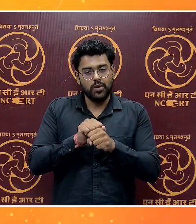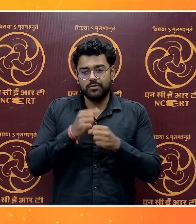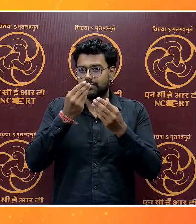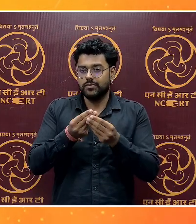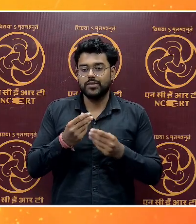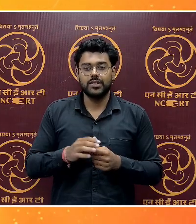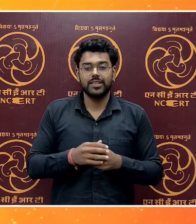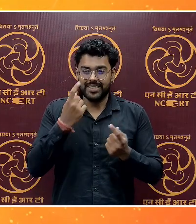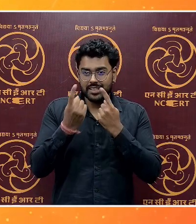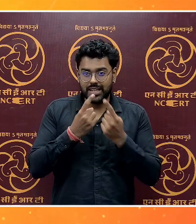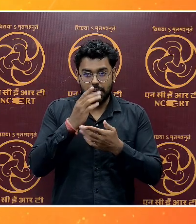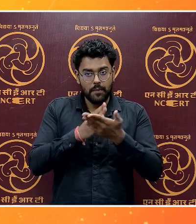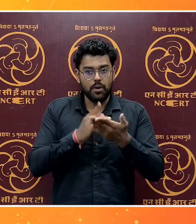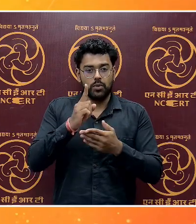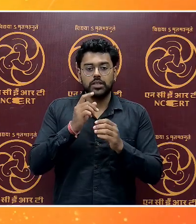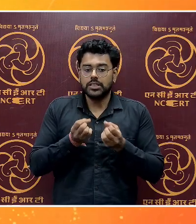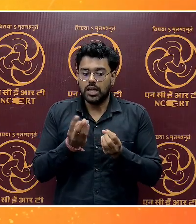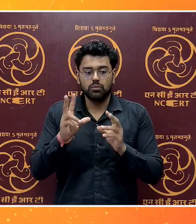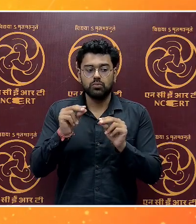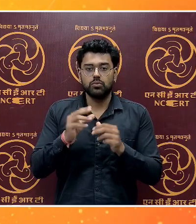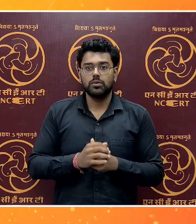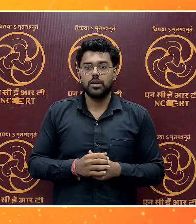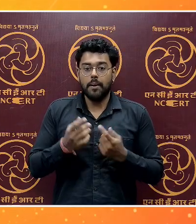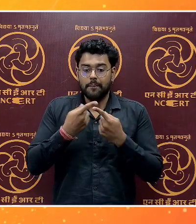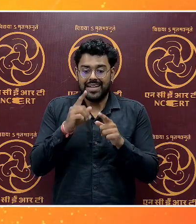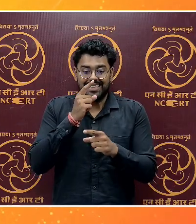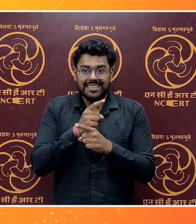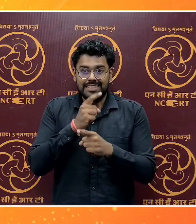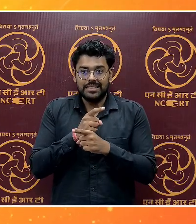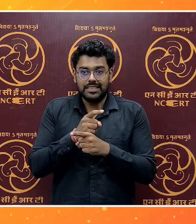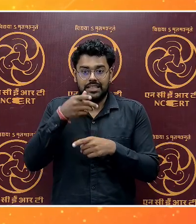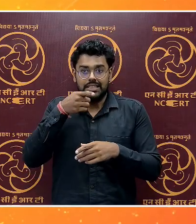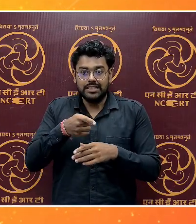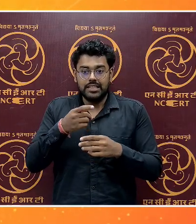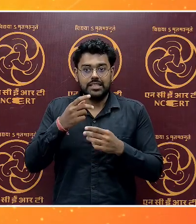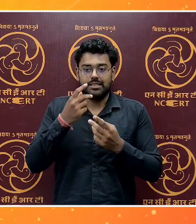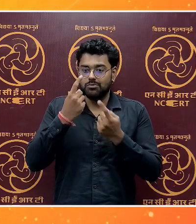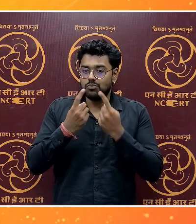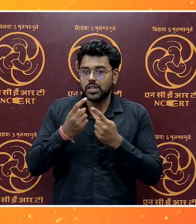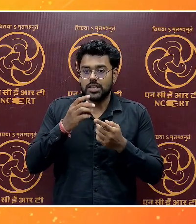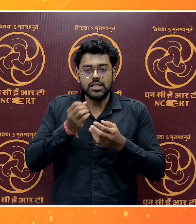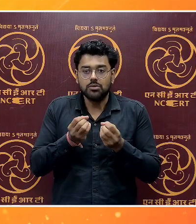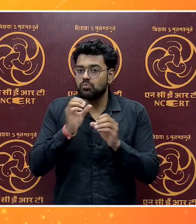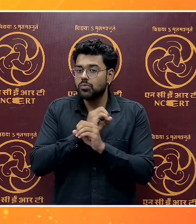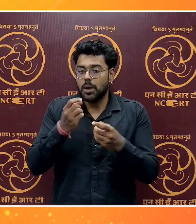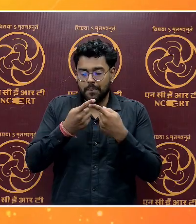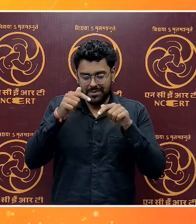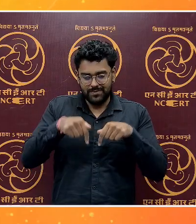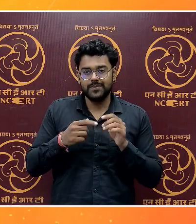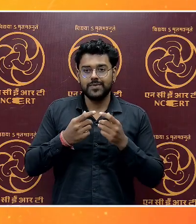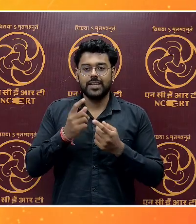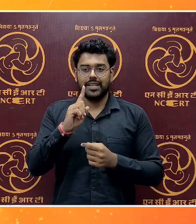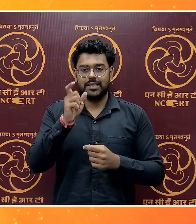see screening part 1 not started. So this student as a teacher I have not started any screening for the student. So let me start with one